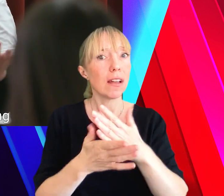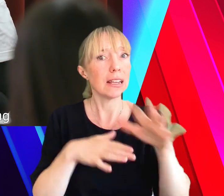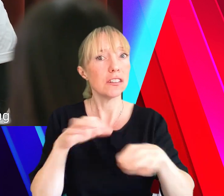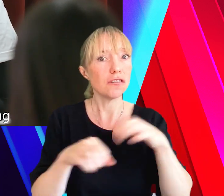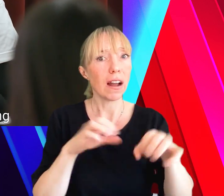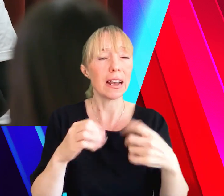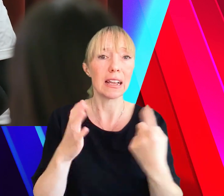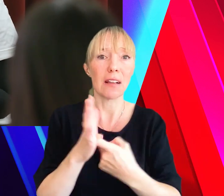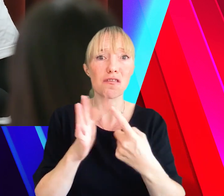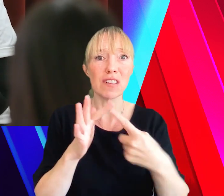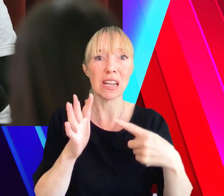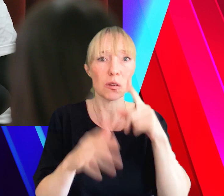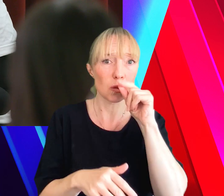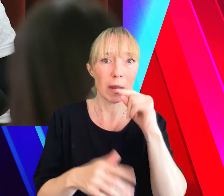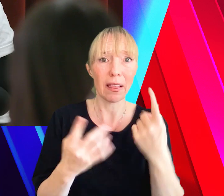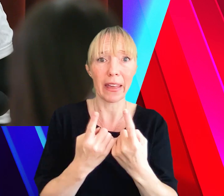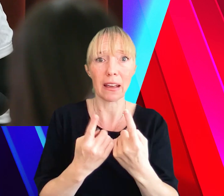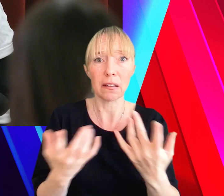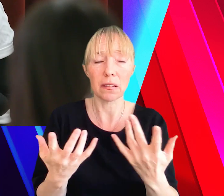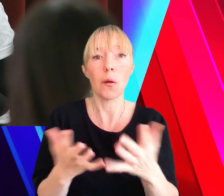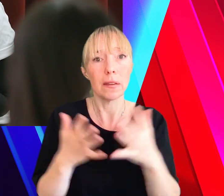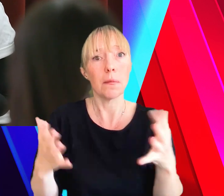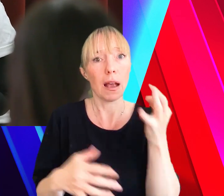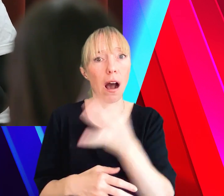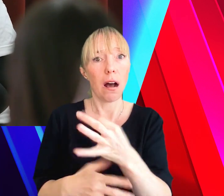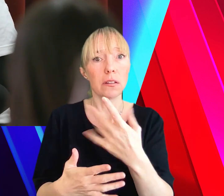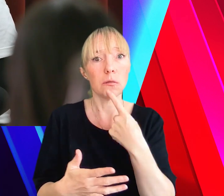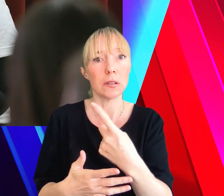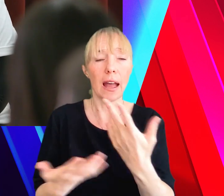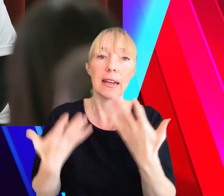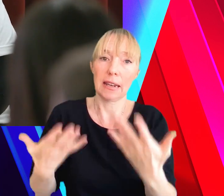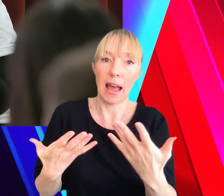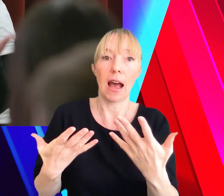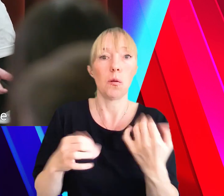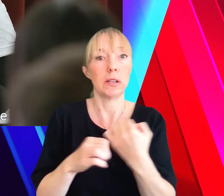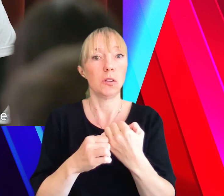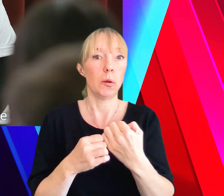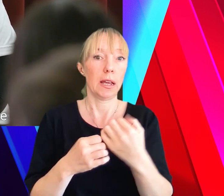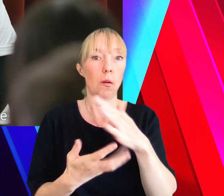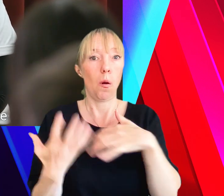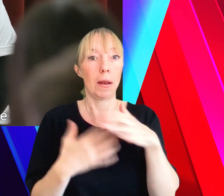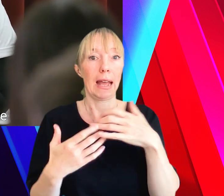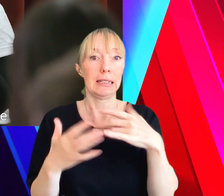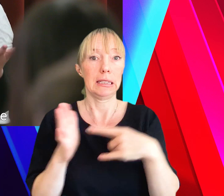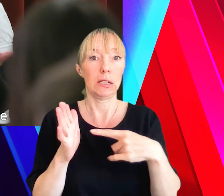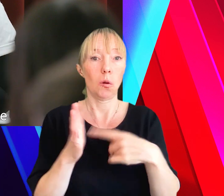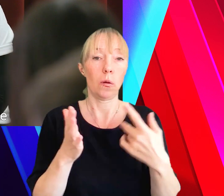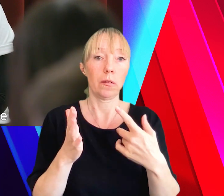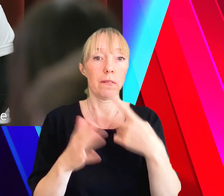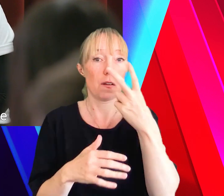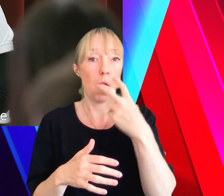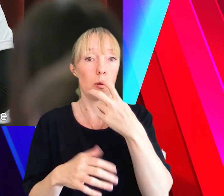got an industry that's struggling to like really understand how to retweet things. So it's a big ask to say, okay, we're now going to be doing